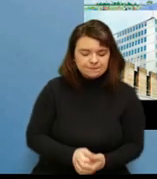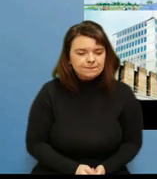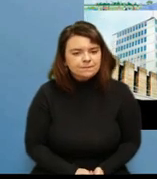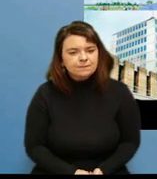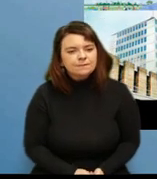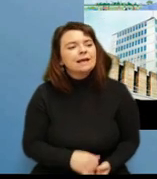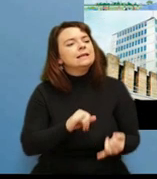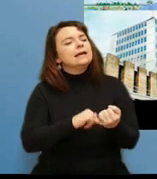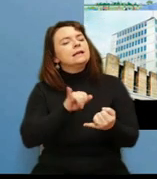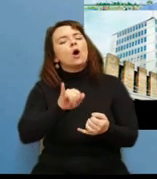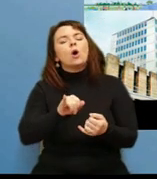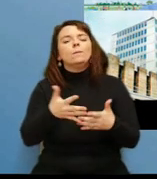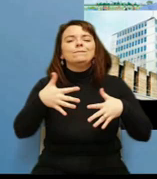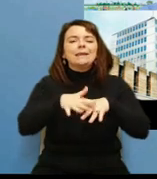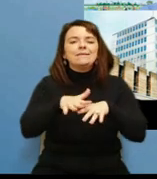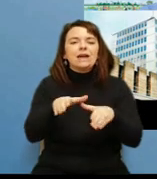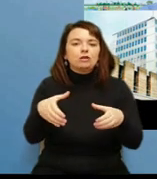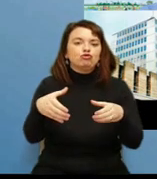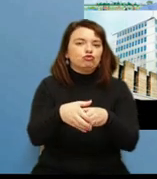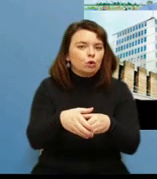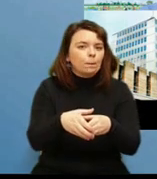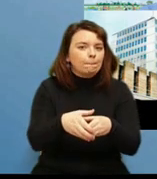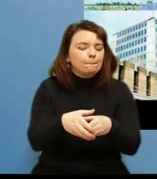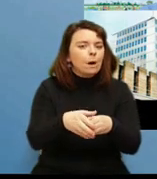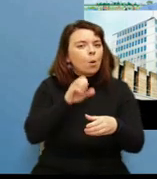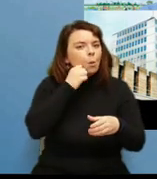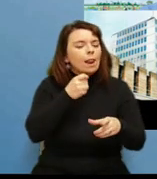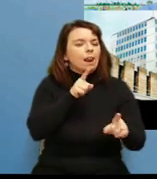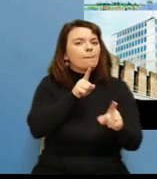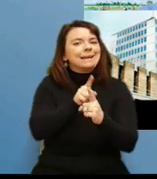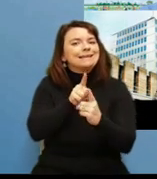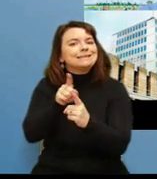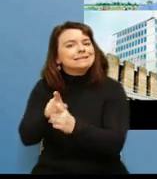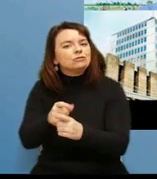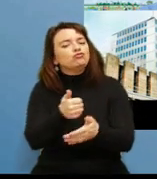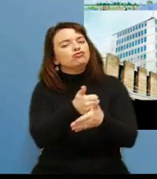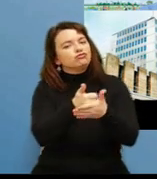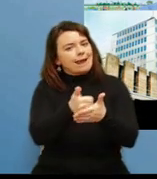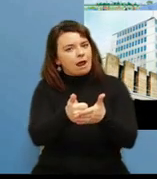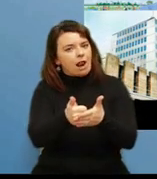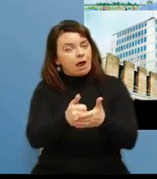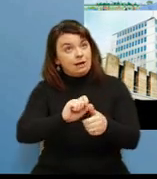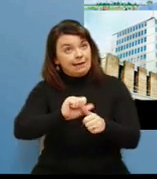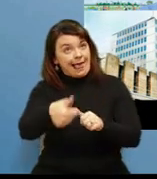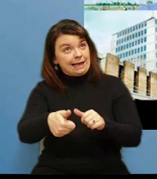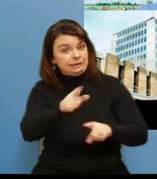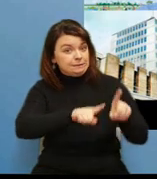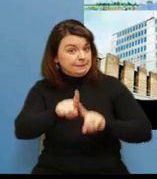Yeah, so the interface group continues to meet quite regularly. The next meeting is next week.